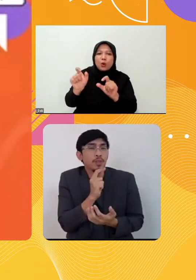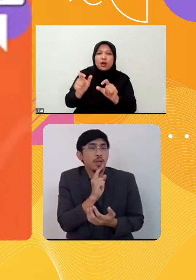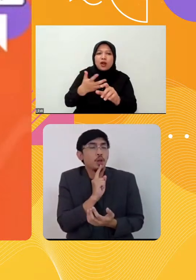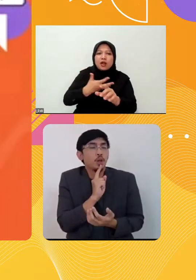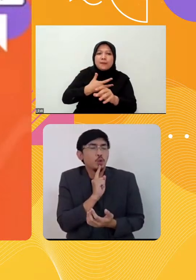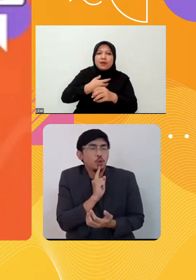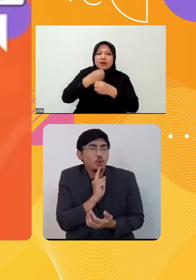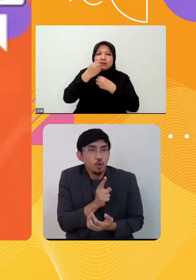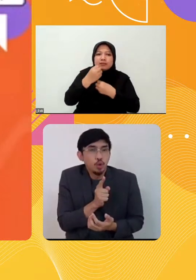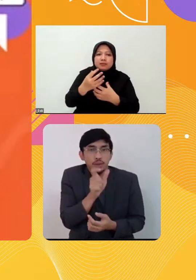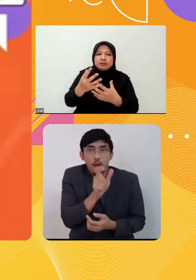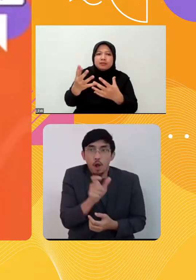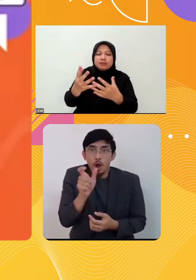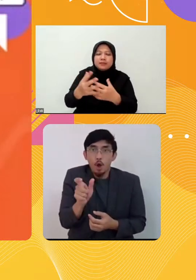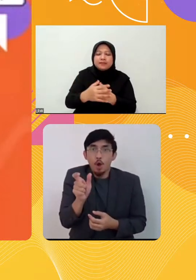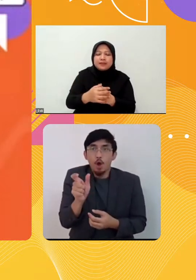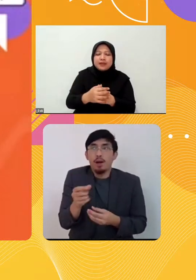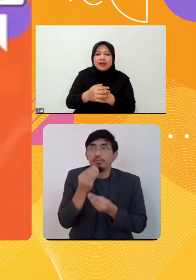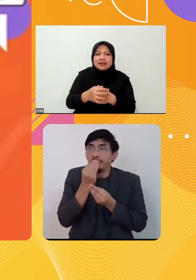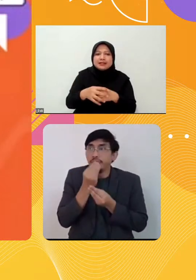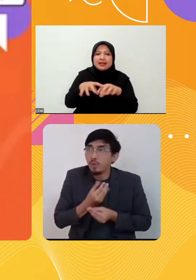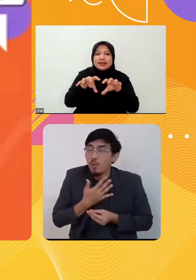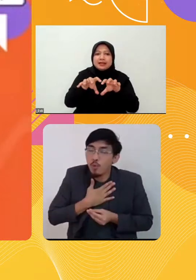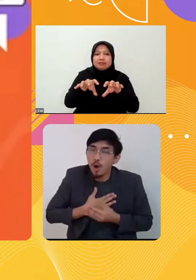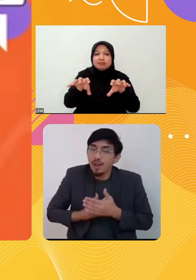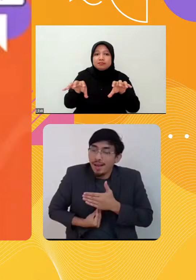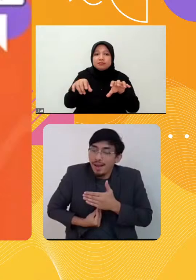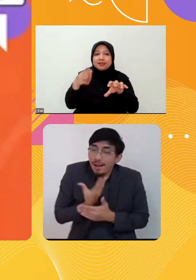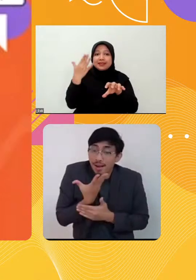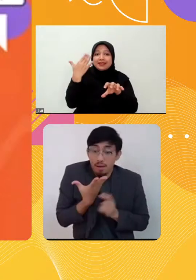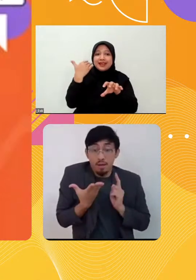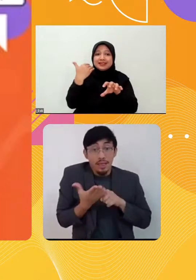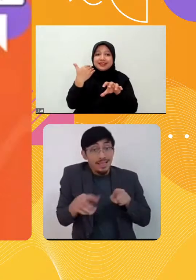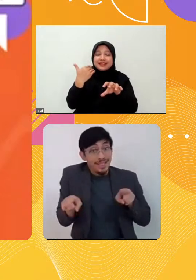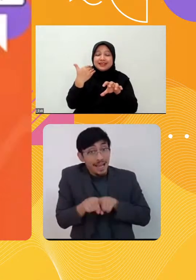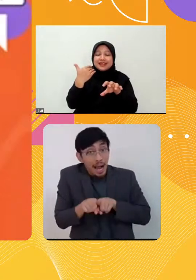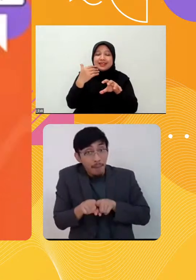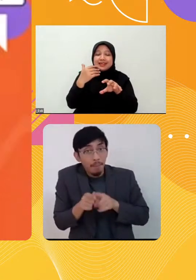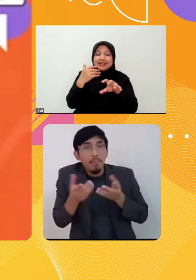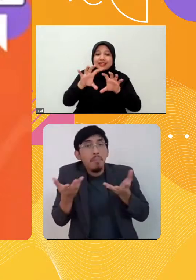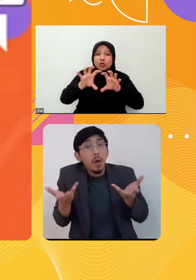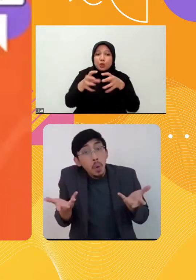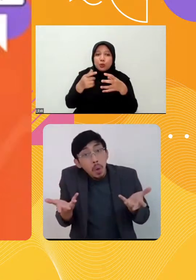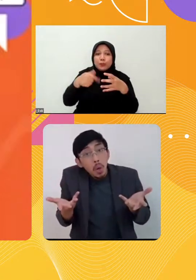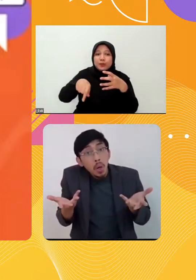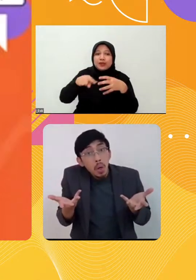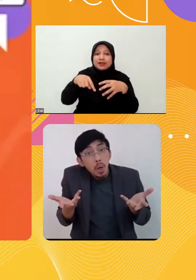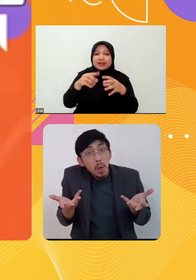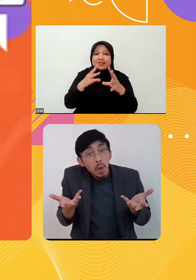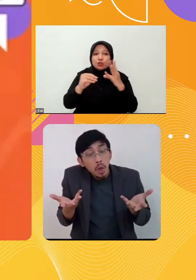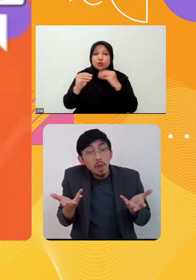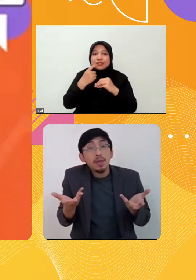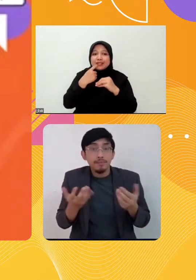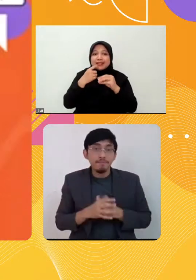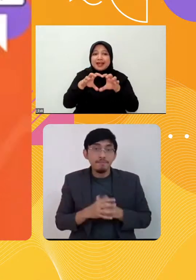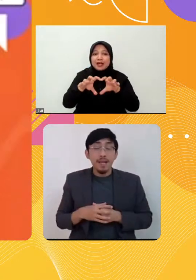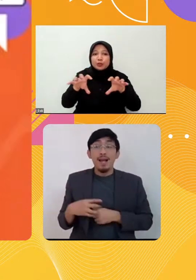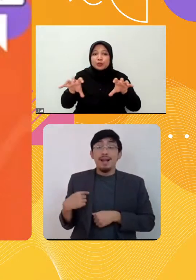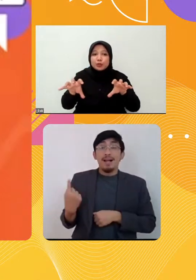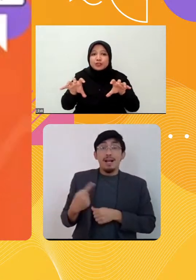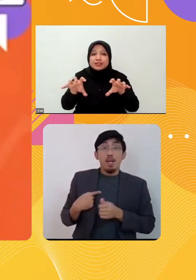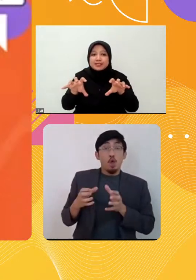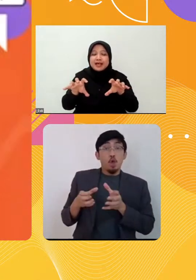of tools, the discussion in our group, because it's erasing this image during the pandemic,